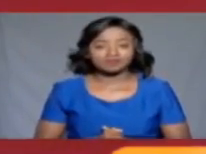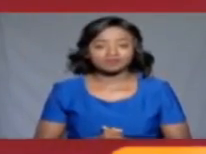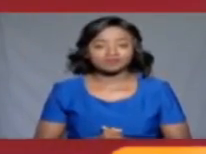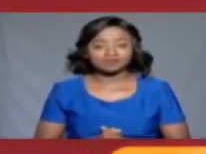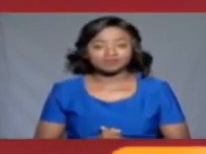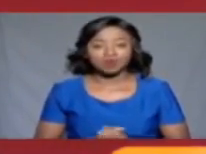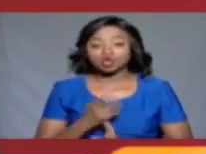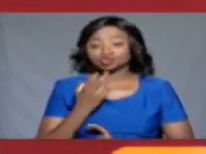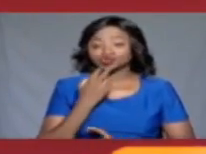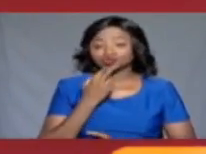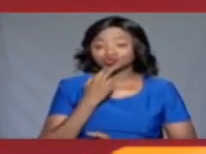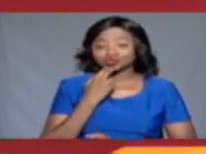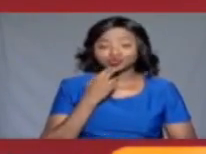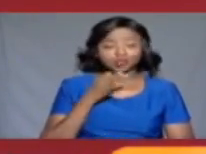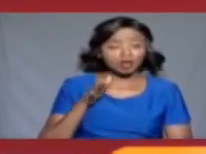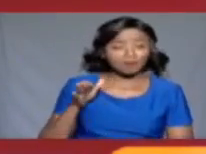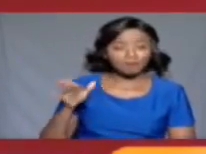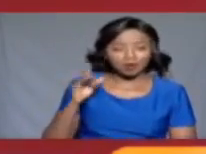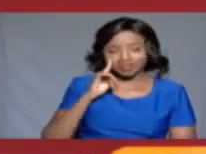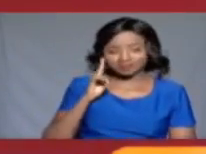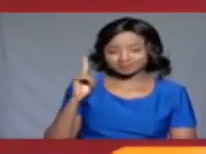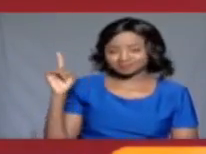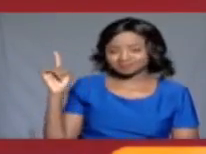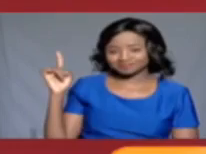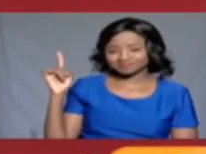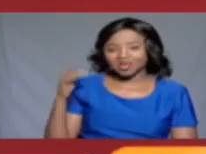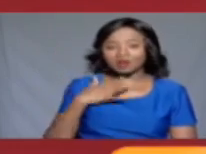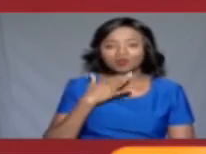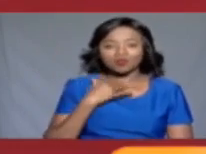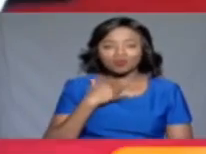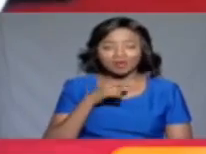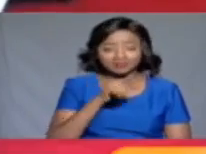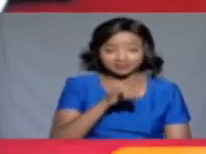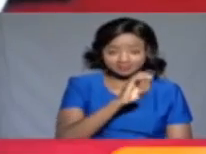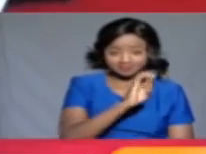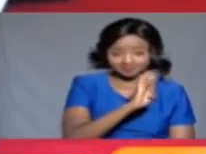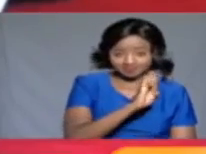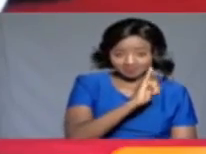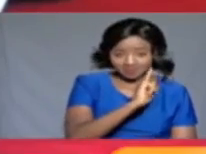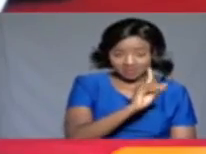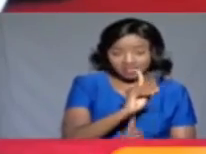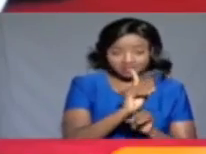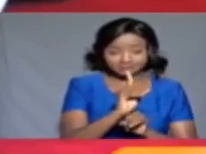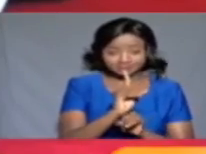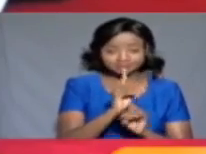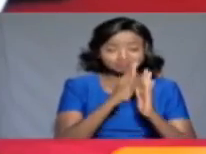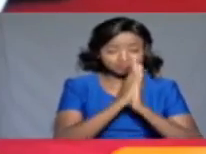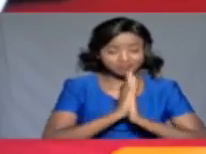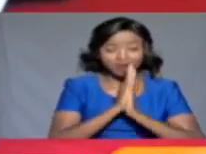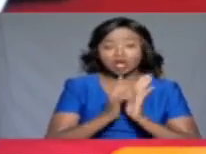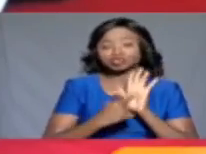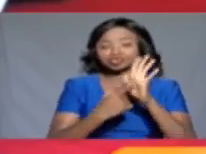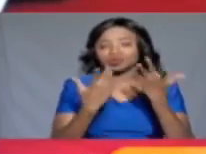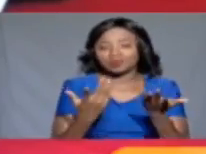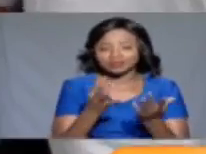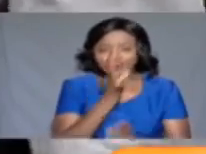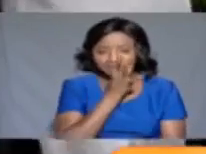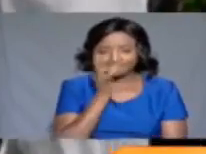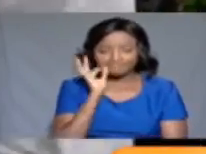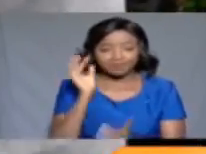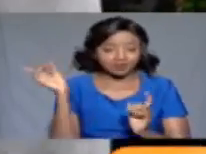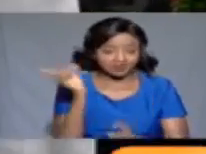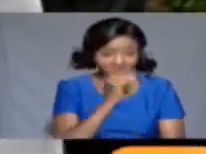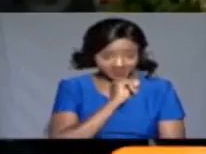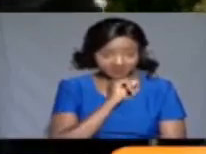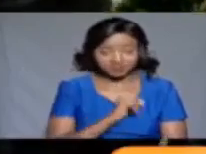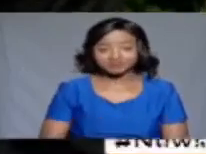Tuesday morning in Takbir, calls for Eid Ul Fitr prayers rent the air, signifying the end of the holy month of Ramadan.